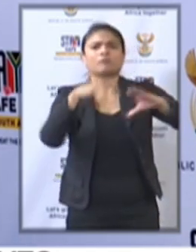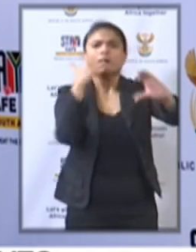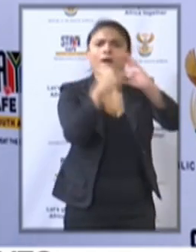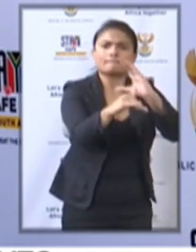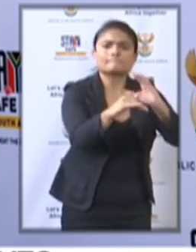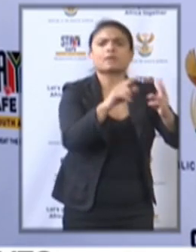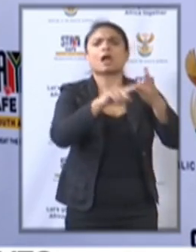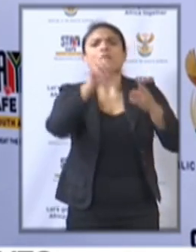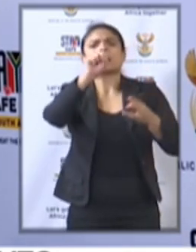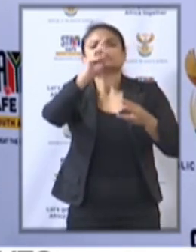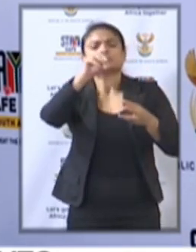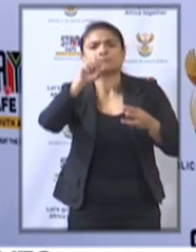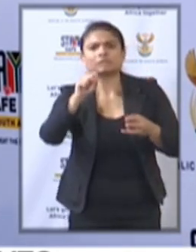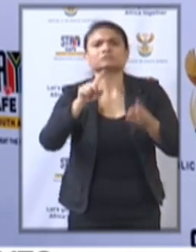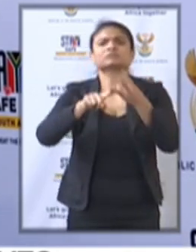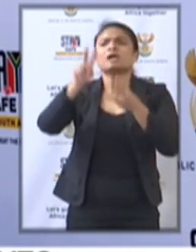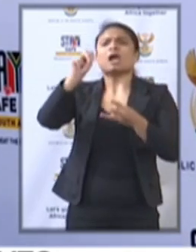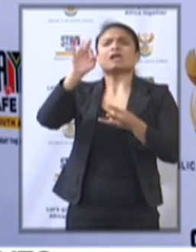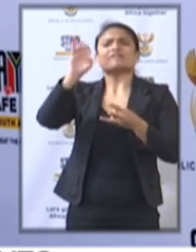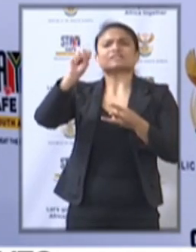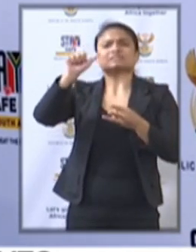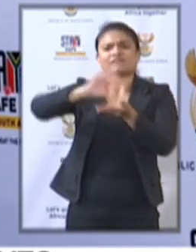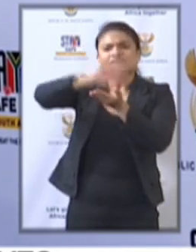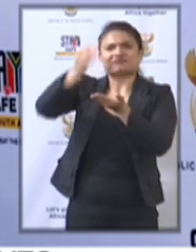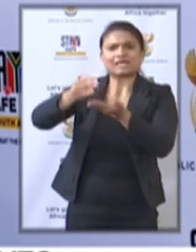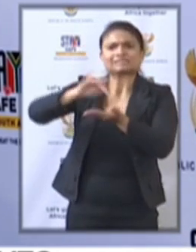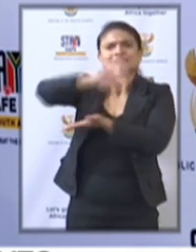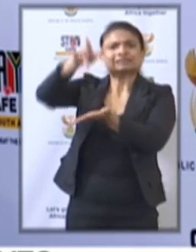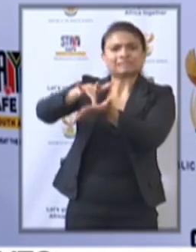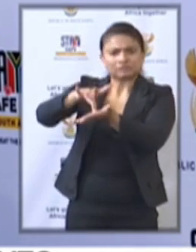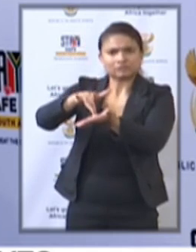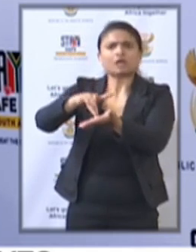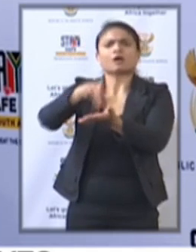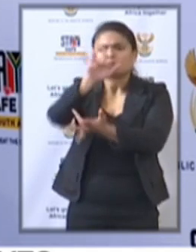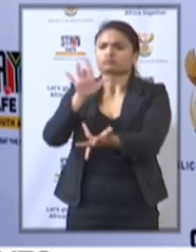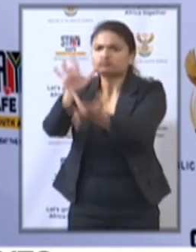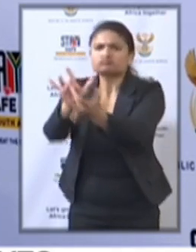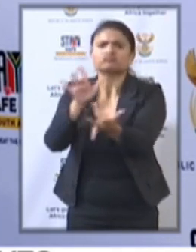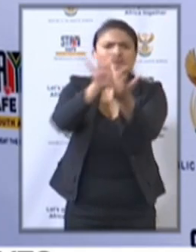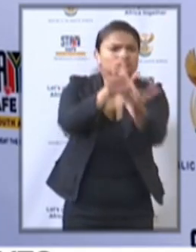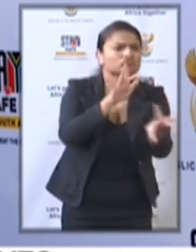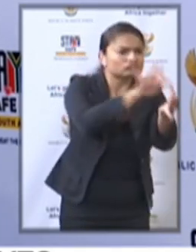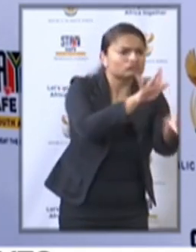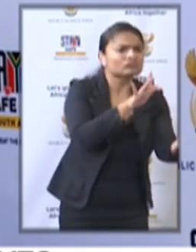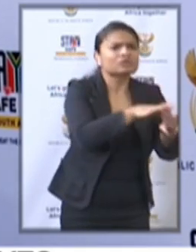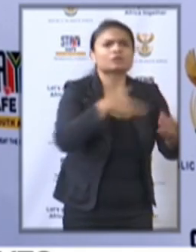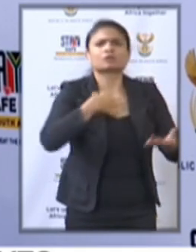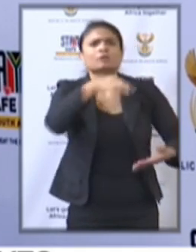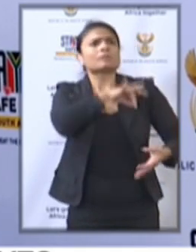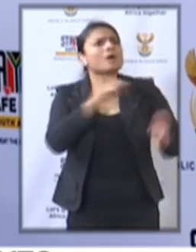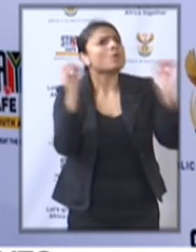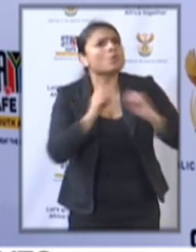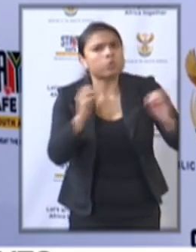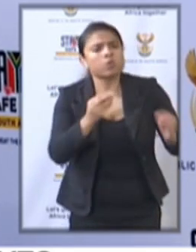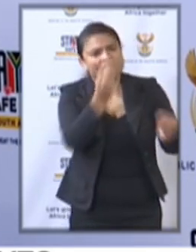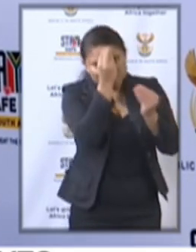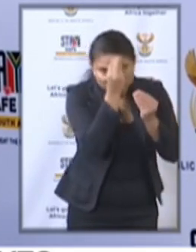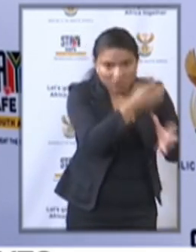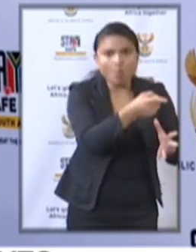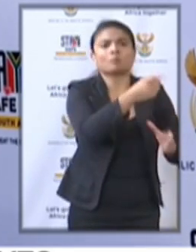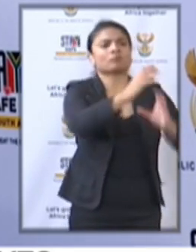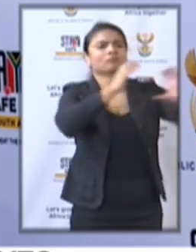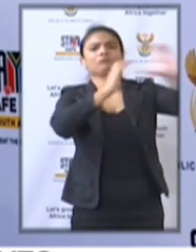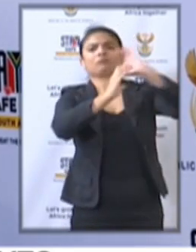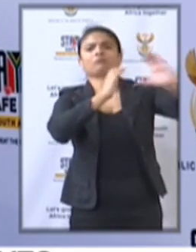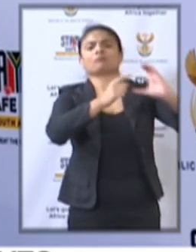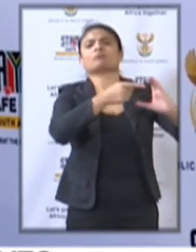NSFAS call center itself, who is not being paid where. You can send that